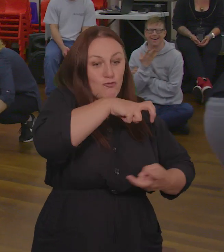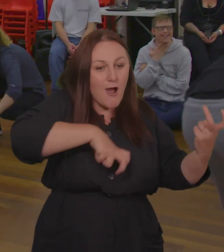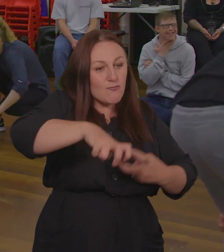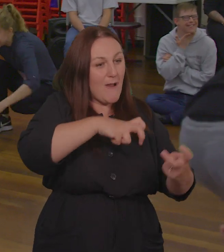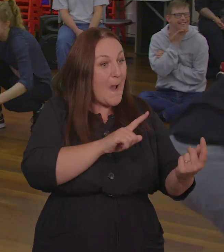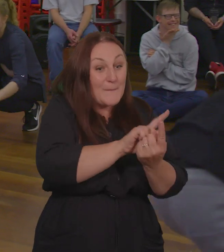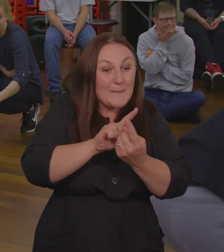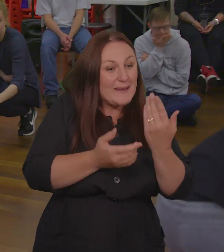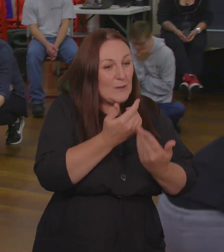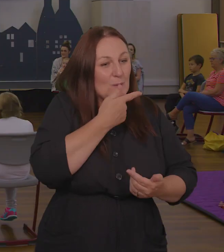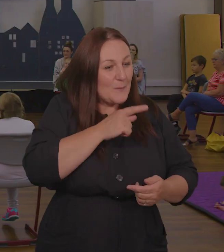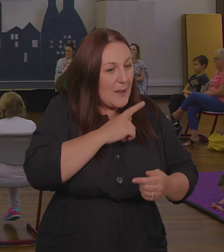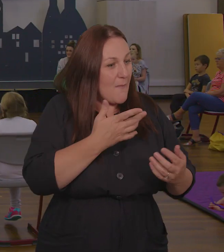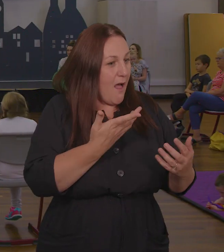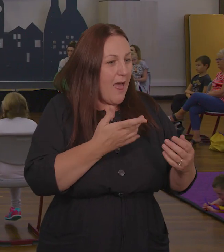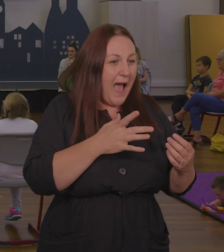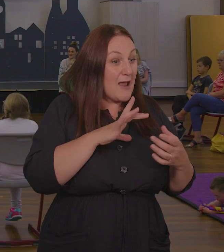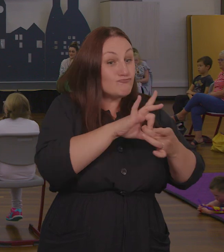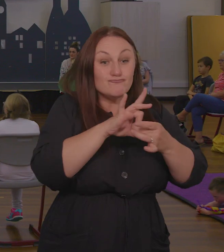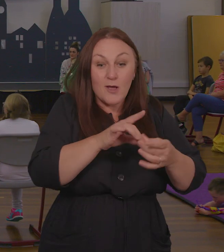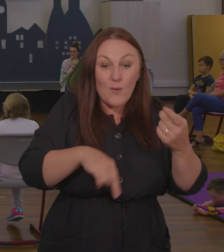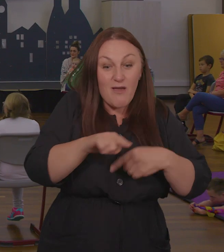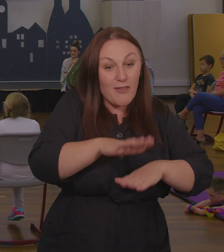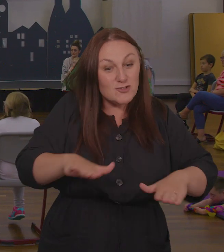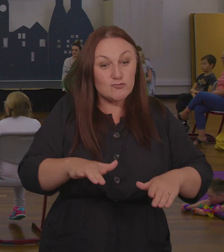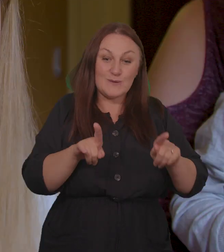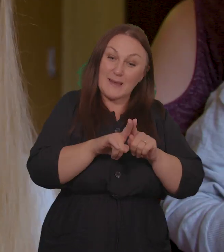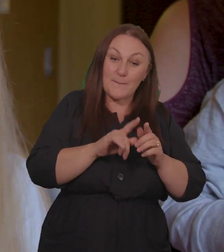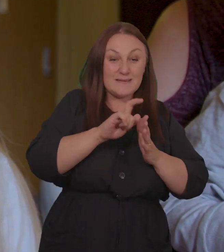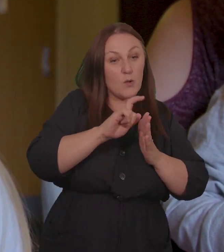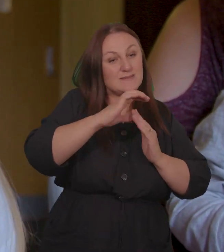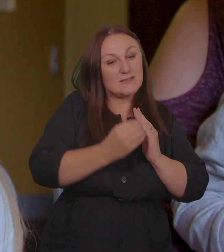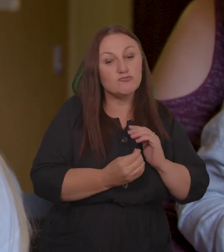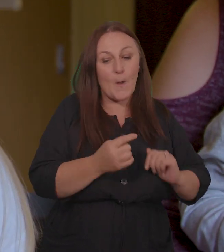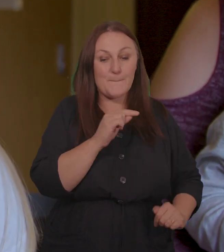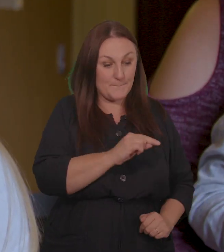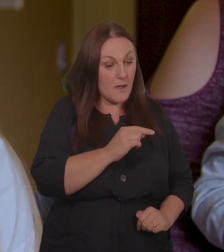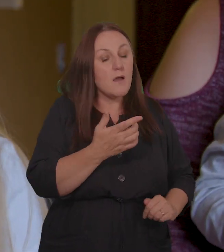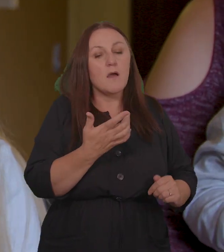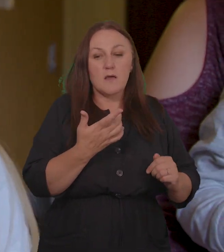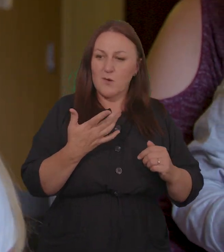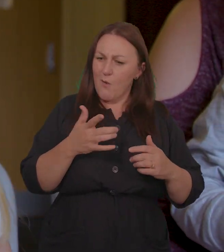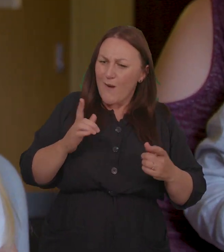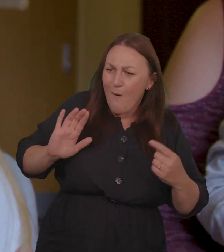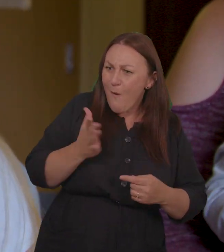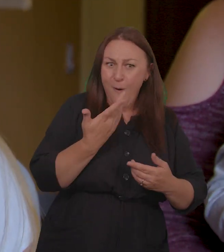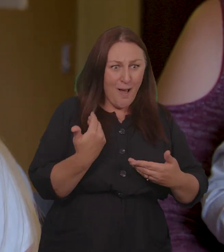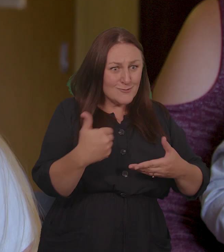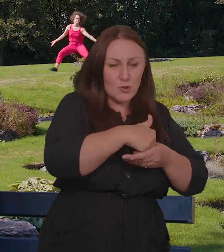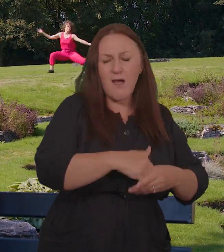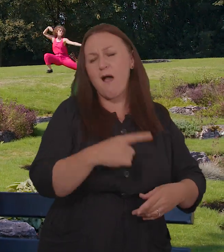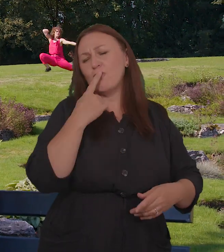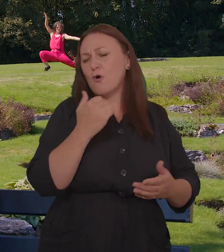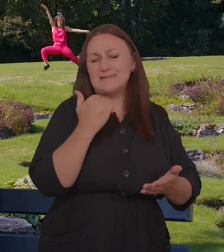and interacting with other children who have Down syndrome. We all joined in and I thought it was dead